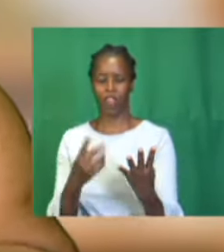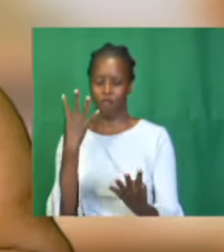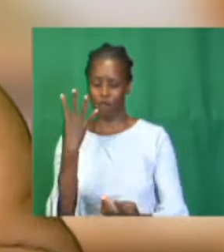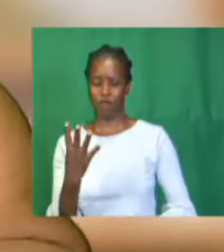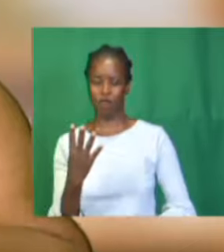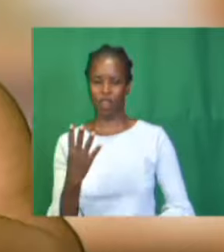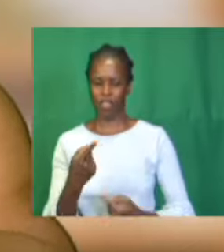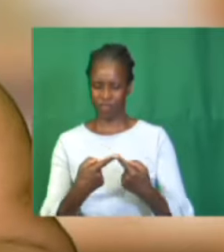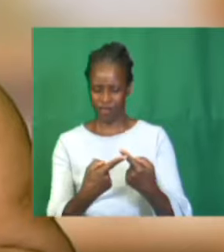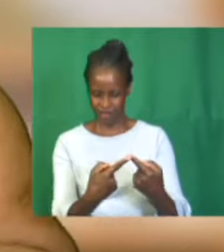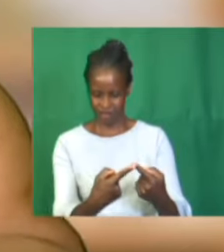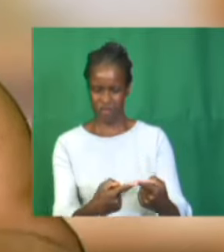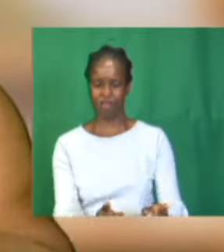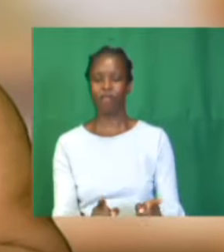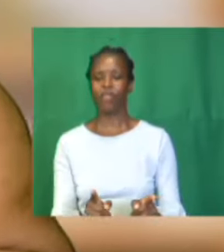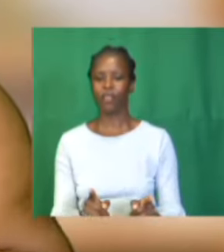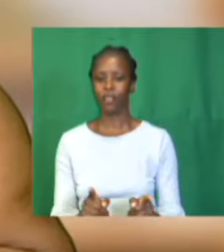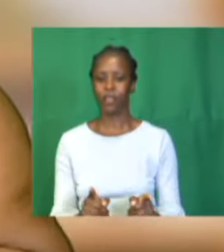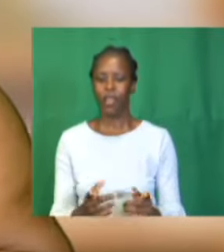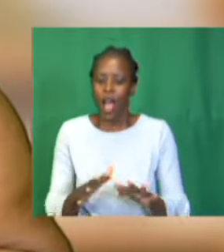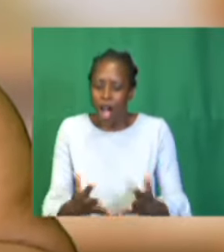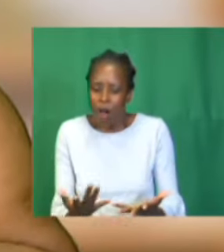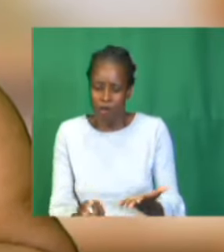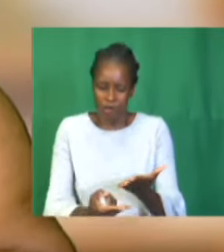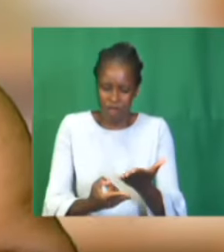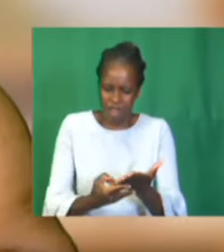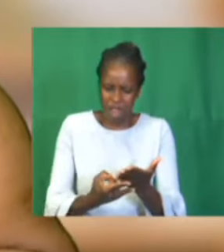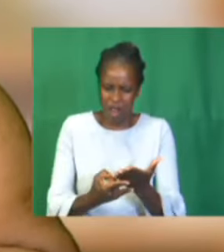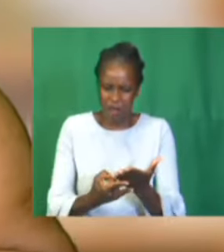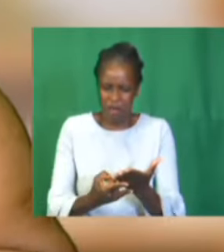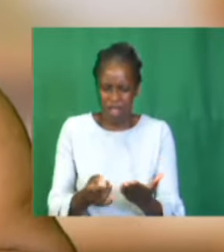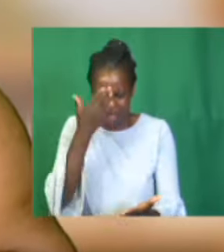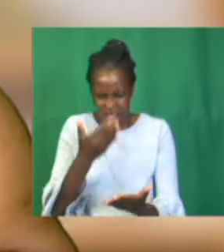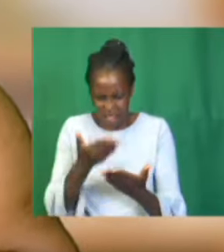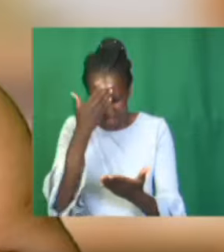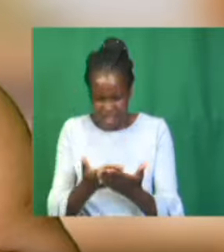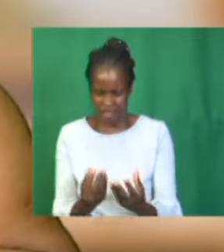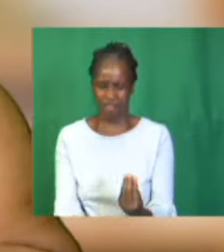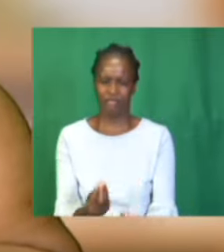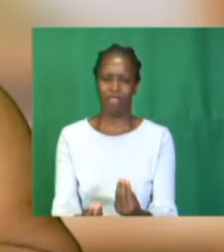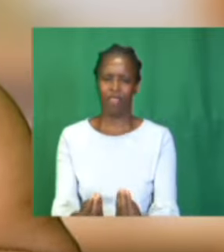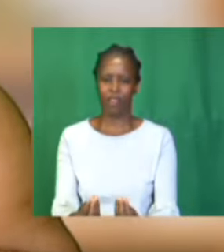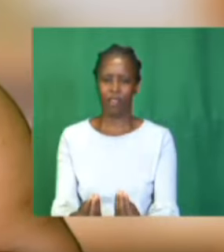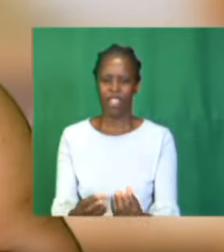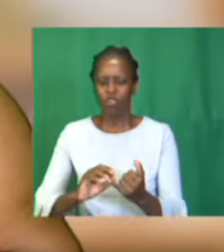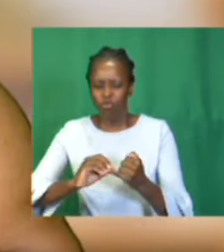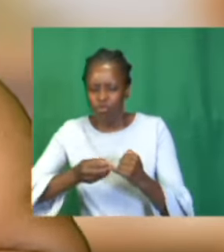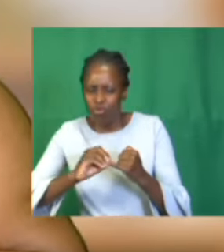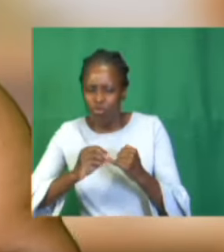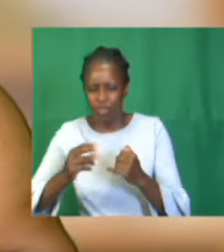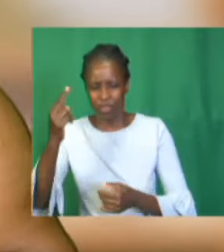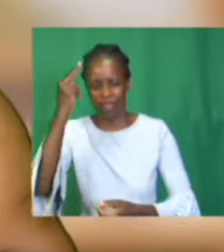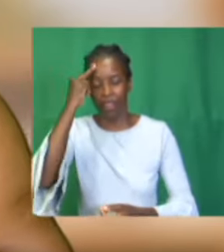in what they aid or what they help the learner to achieve as they try to understand